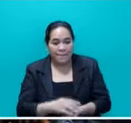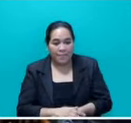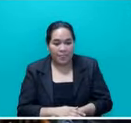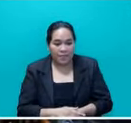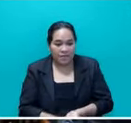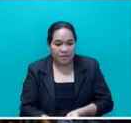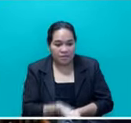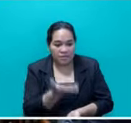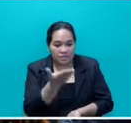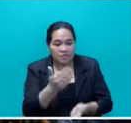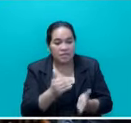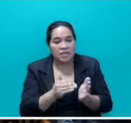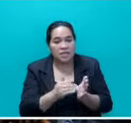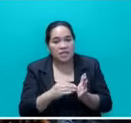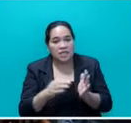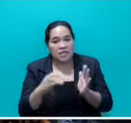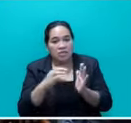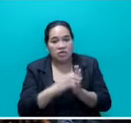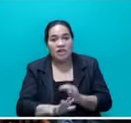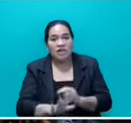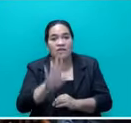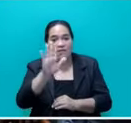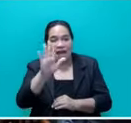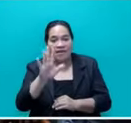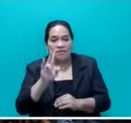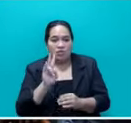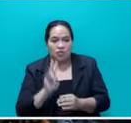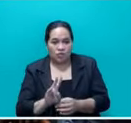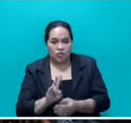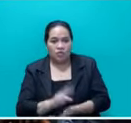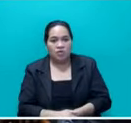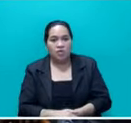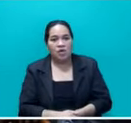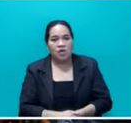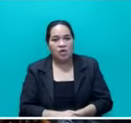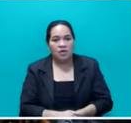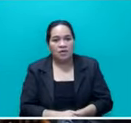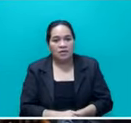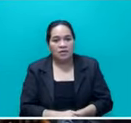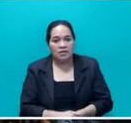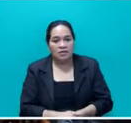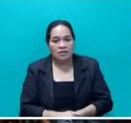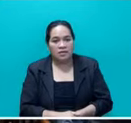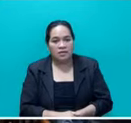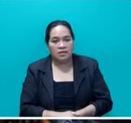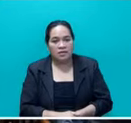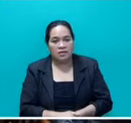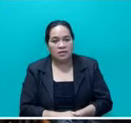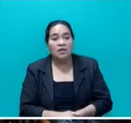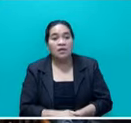clause 5.2, which currently reads, a person ceases to be a